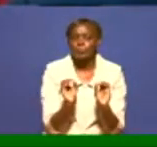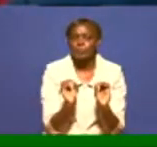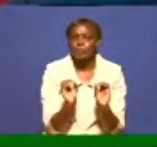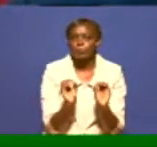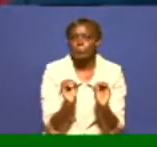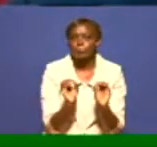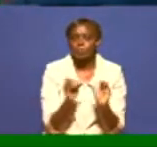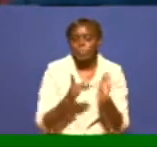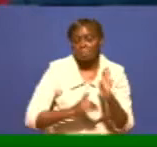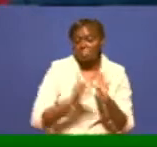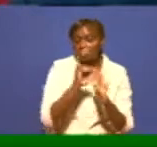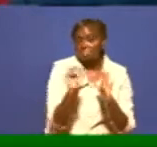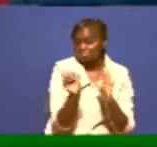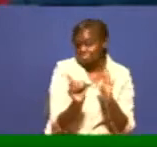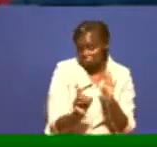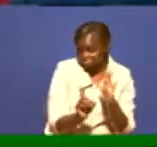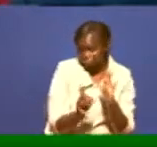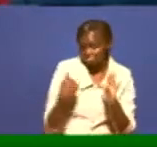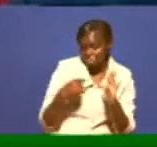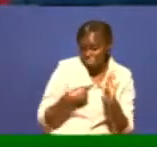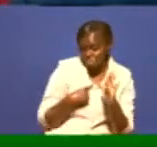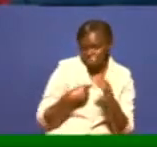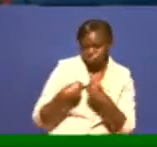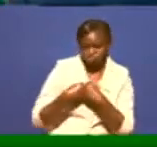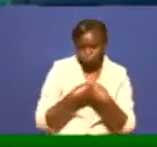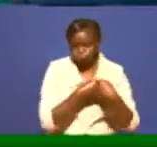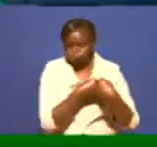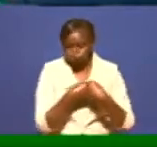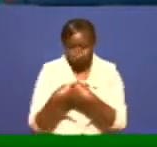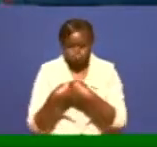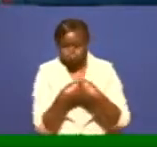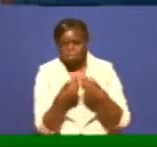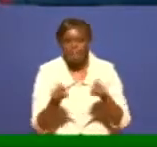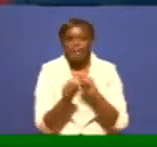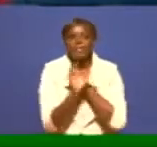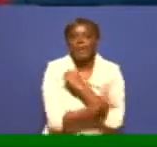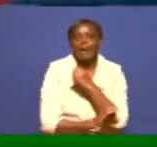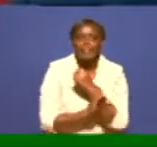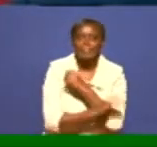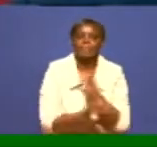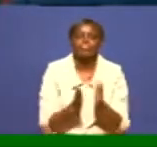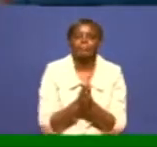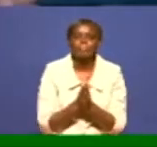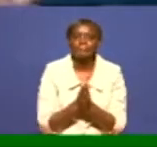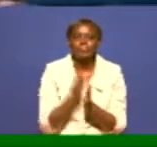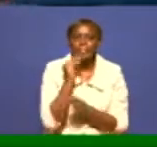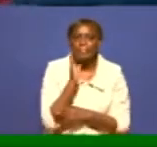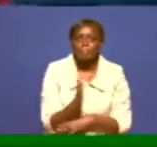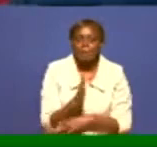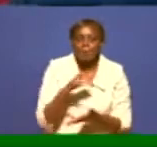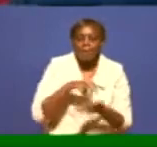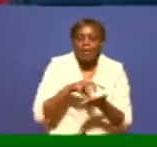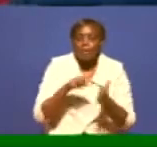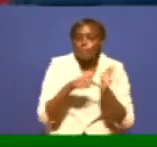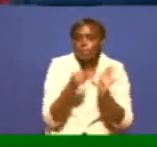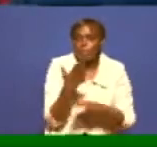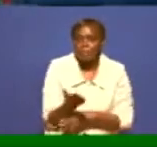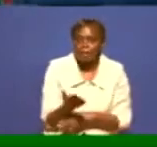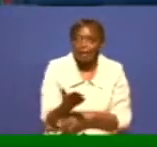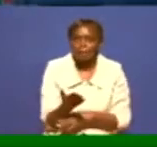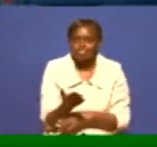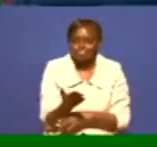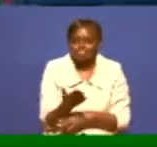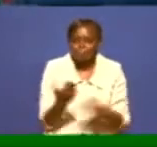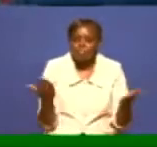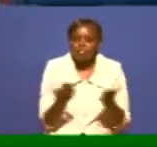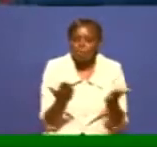a developed country. We are still struggling as a country, Honorable Speaker. Honorable Speaker, a case in point is where we